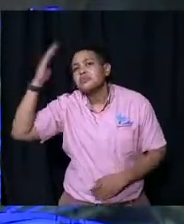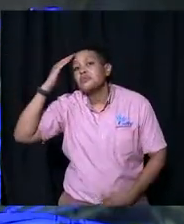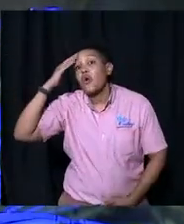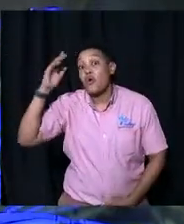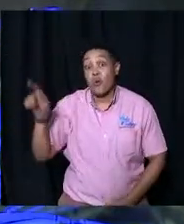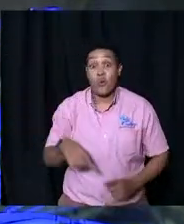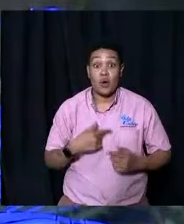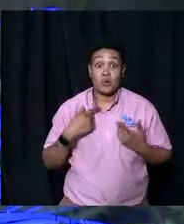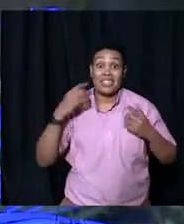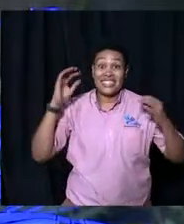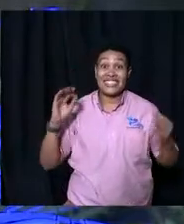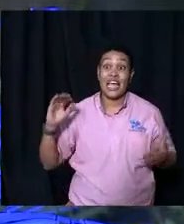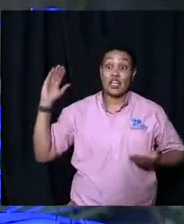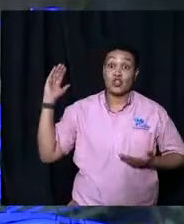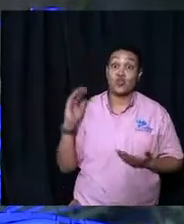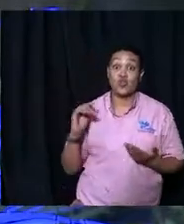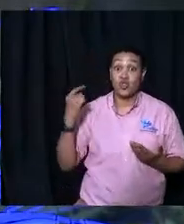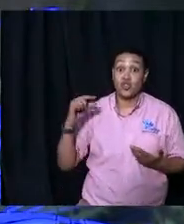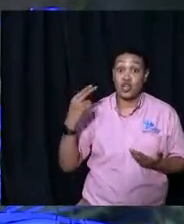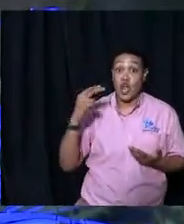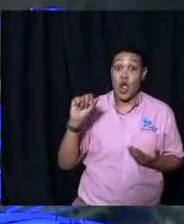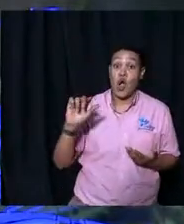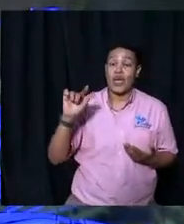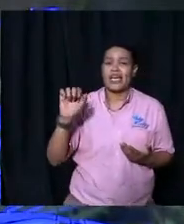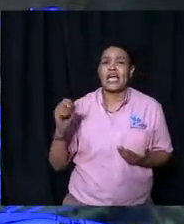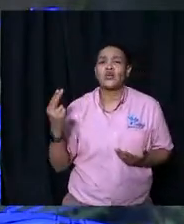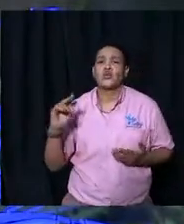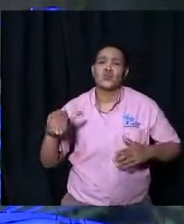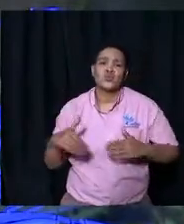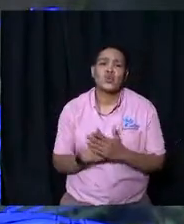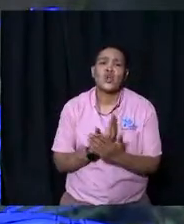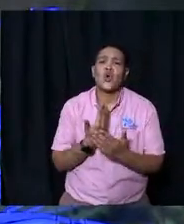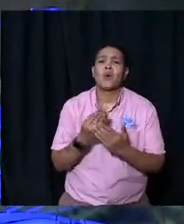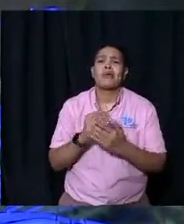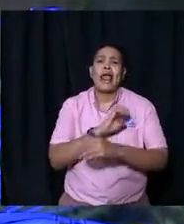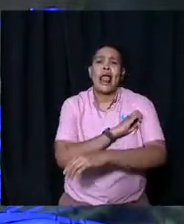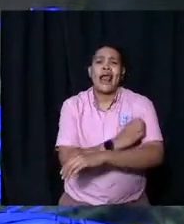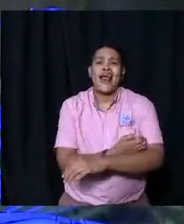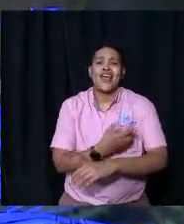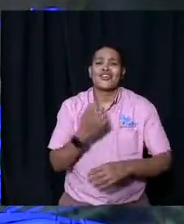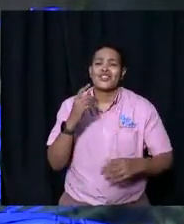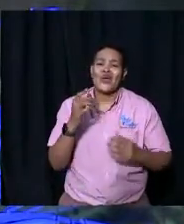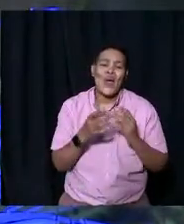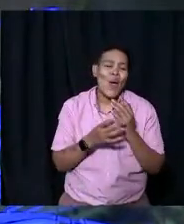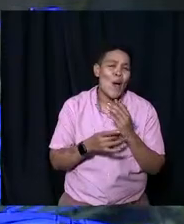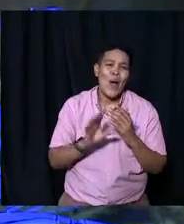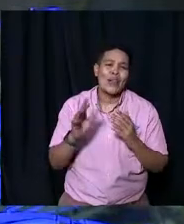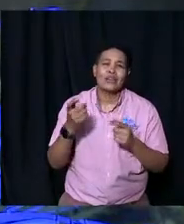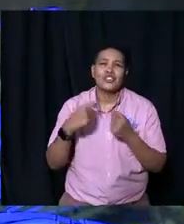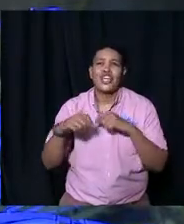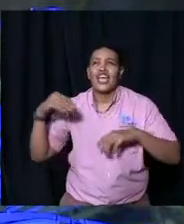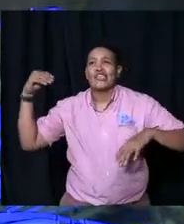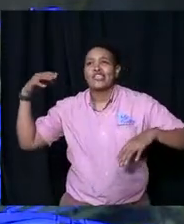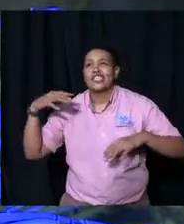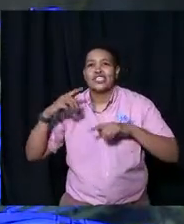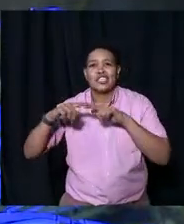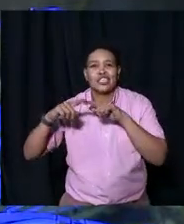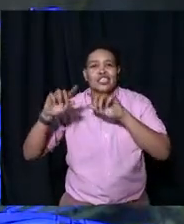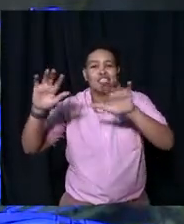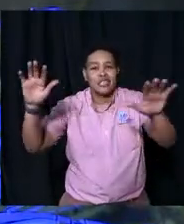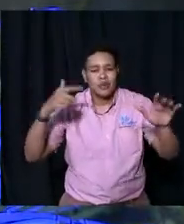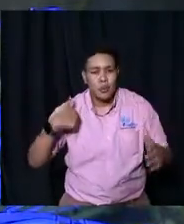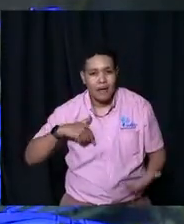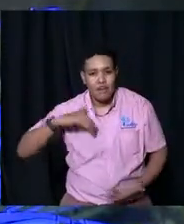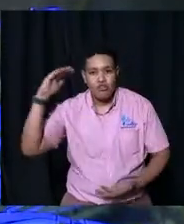reduce greenhouse gases by using renewables in our energy mix or so forth, we have a reduction